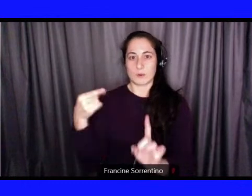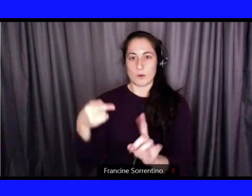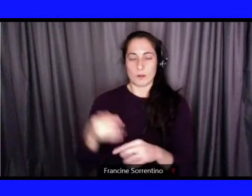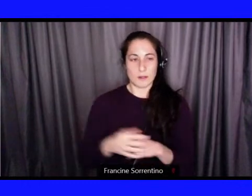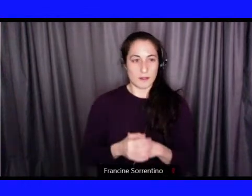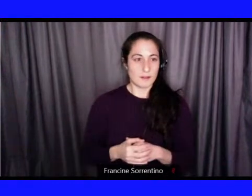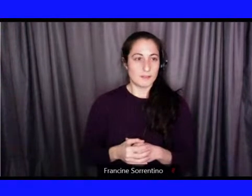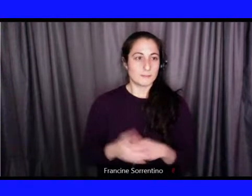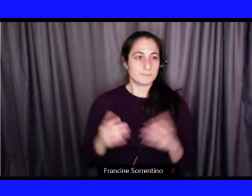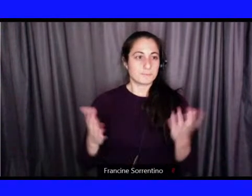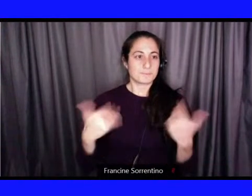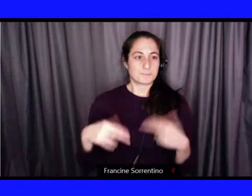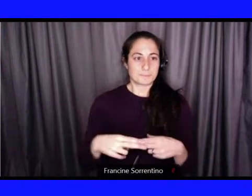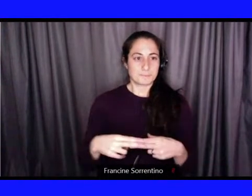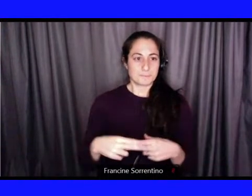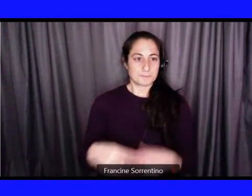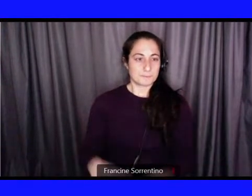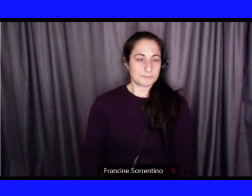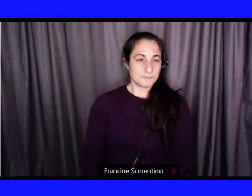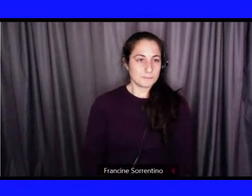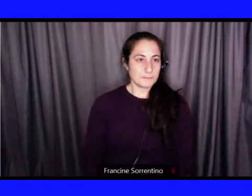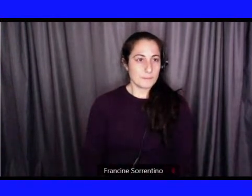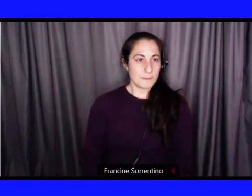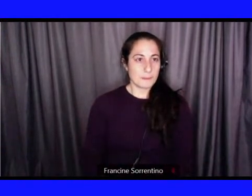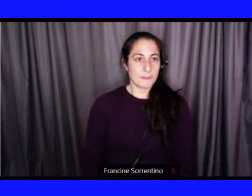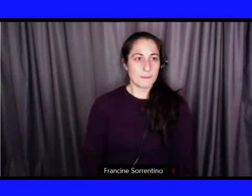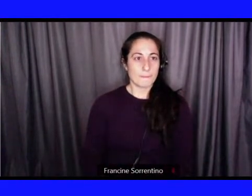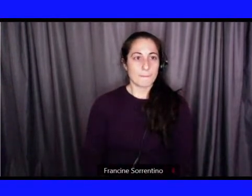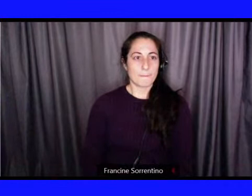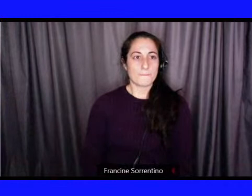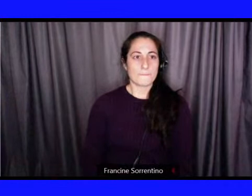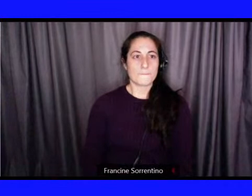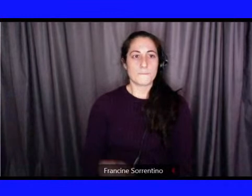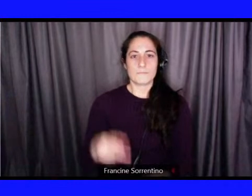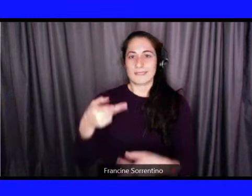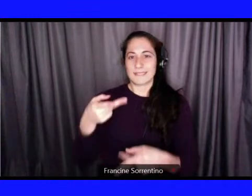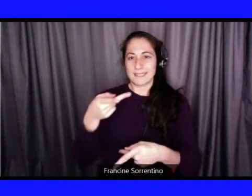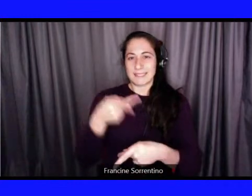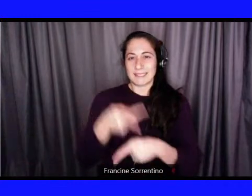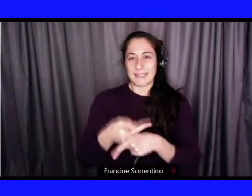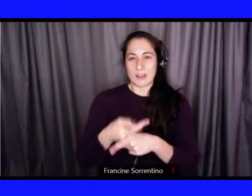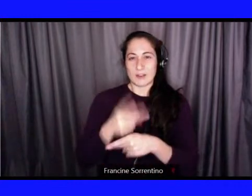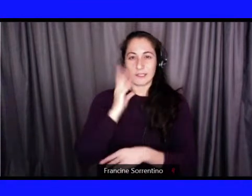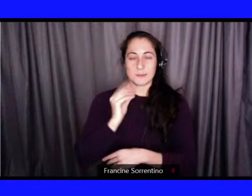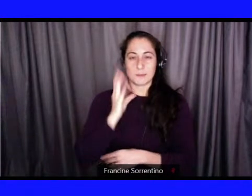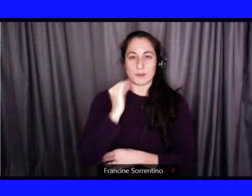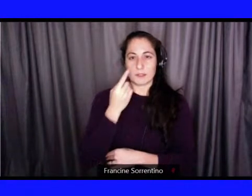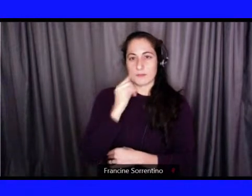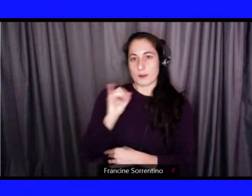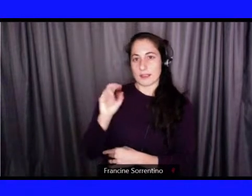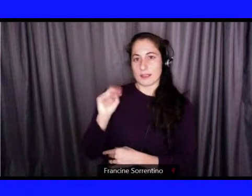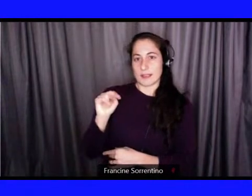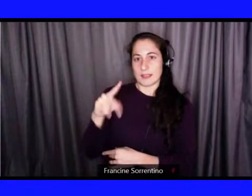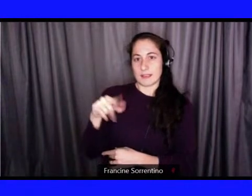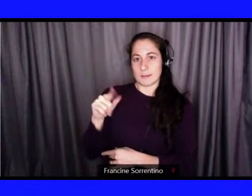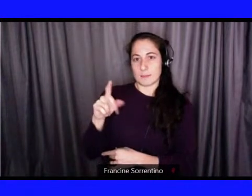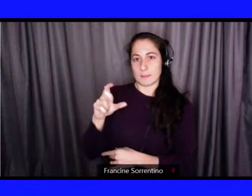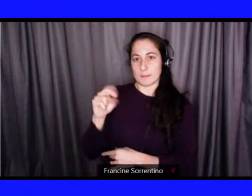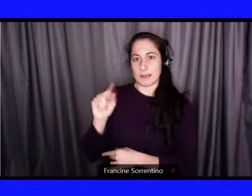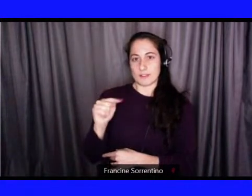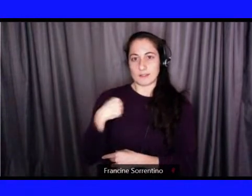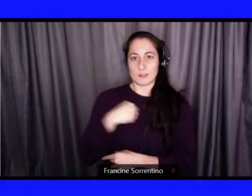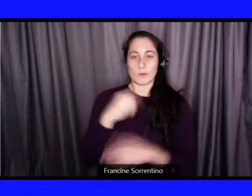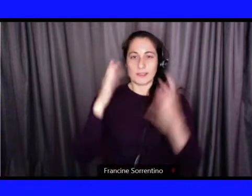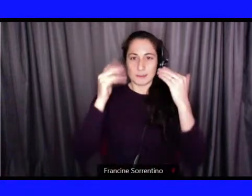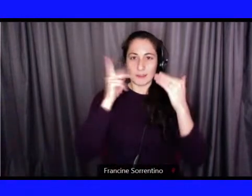of 87%. So I guess if we round it to a whole number, it would be 87 there. And then as Matt mentioned,